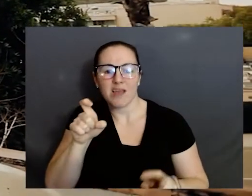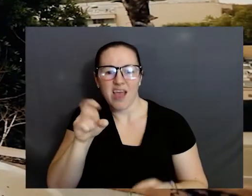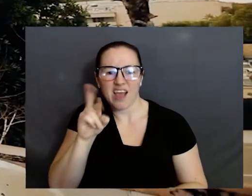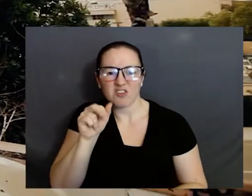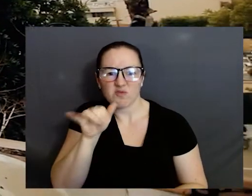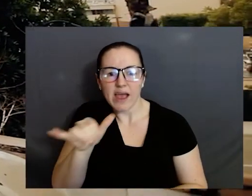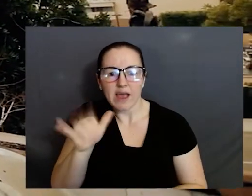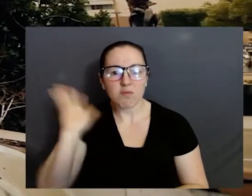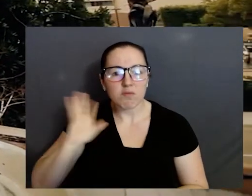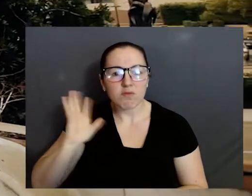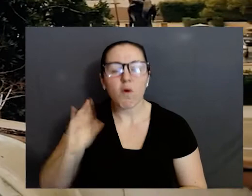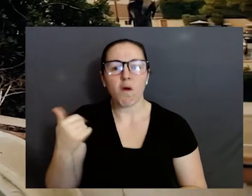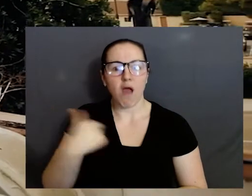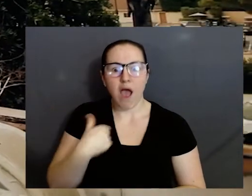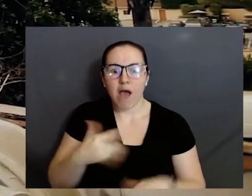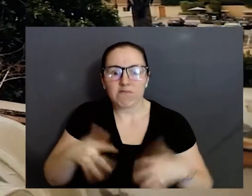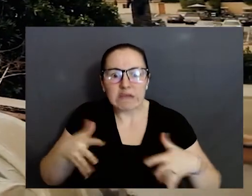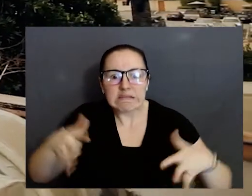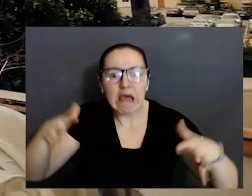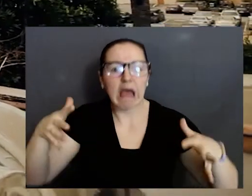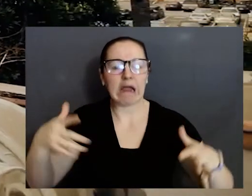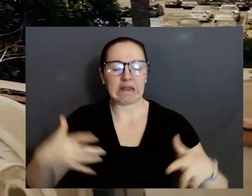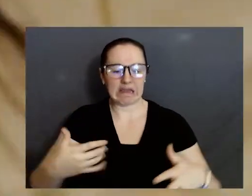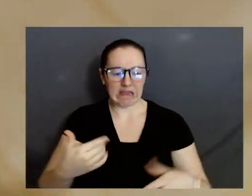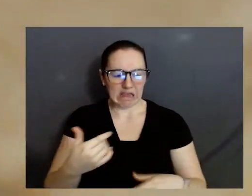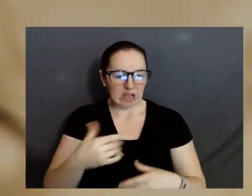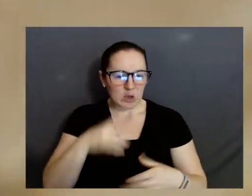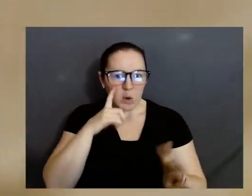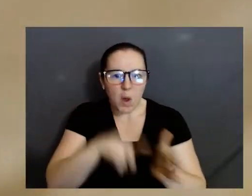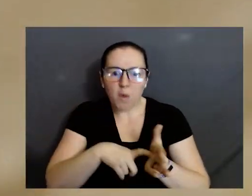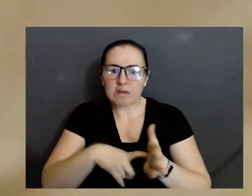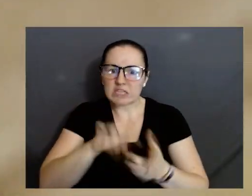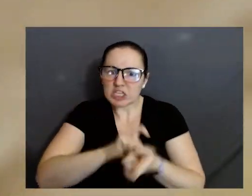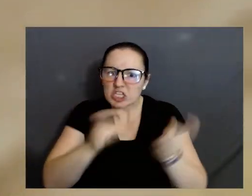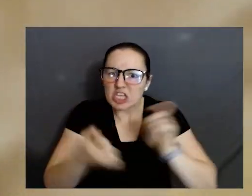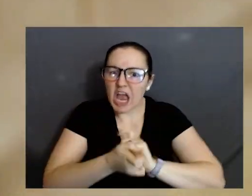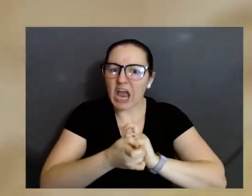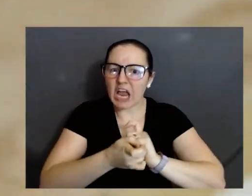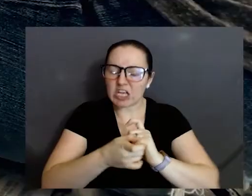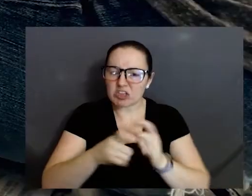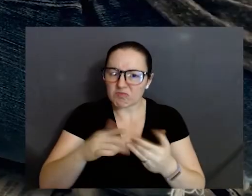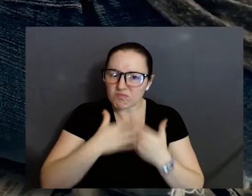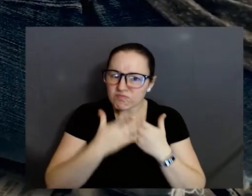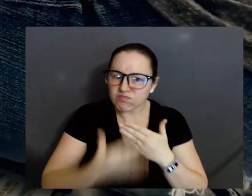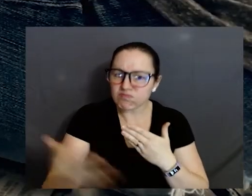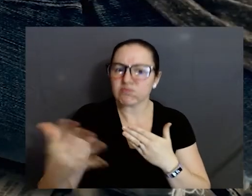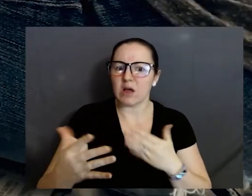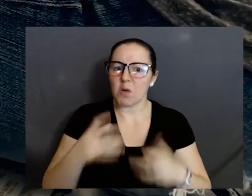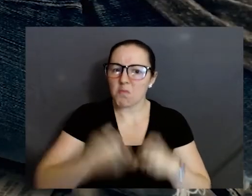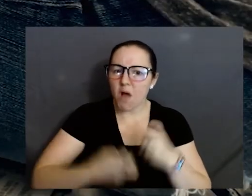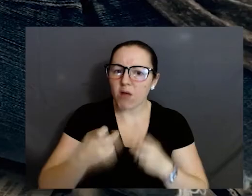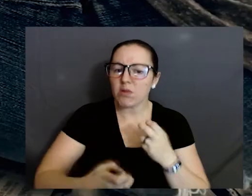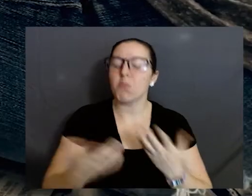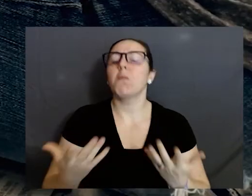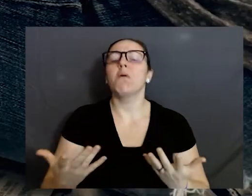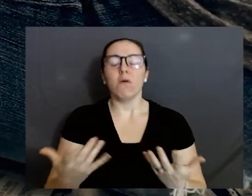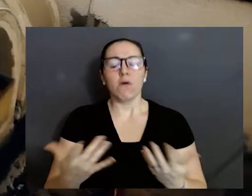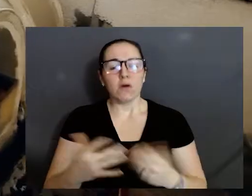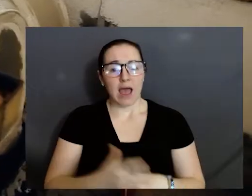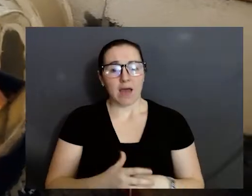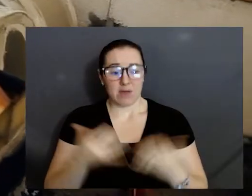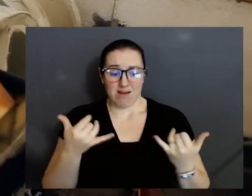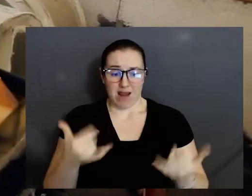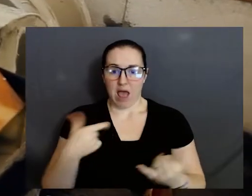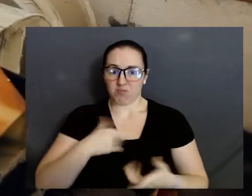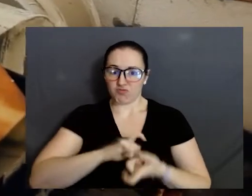Somebody probably looked at this x-ray with so much anxiety that they have this deformity or this disfigurement for the rest of their life, and I